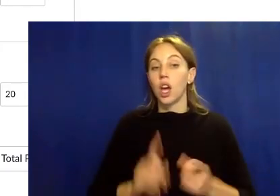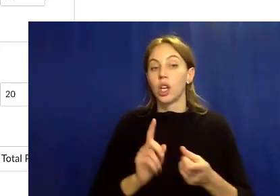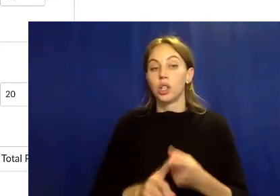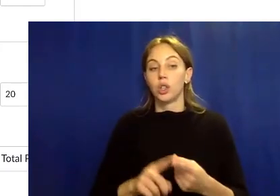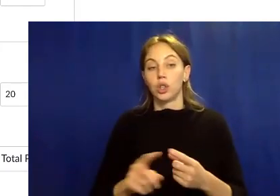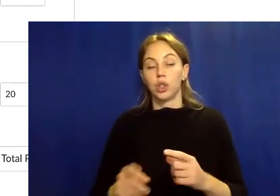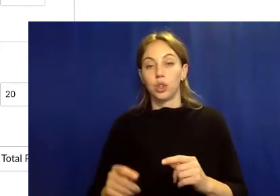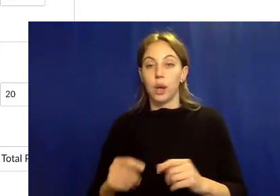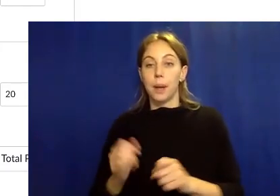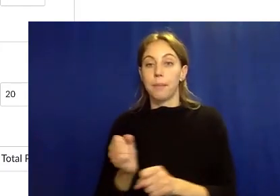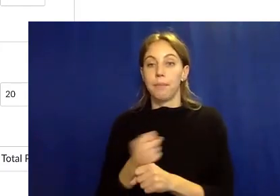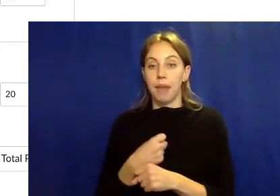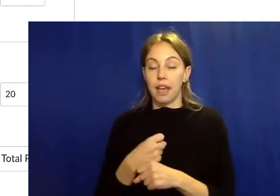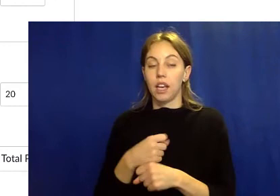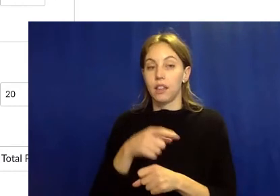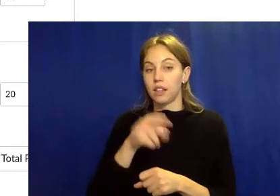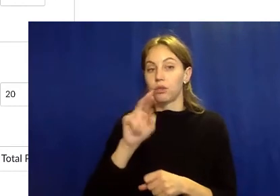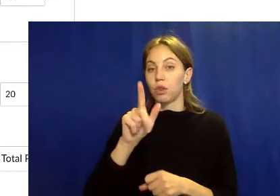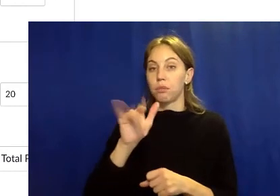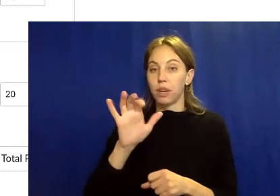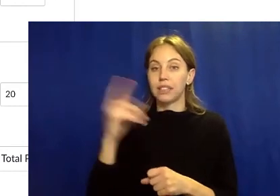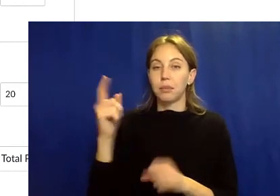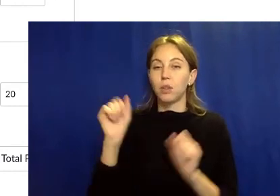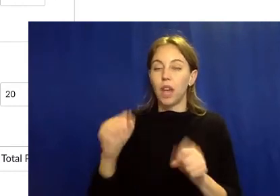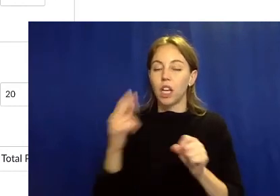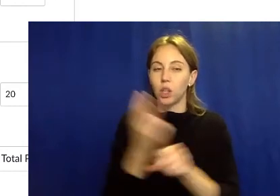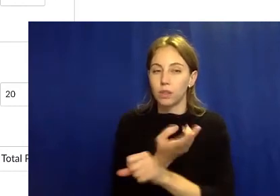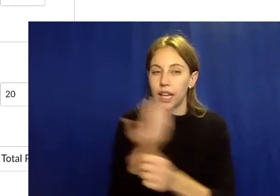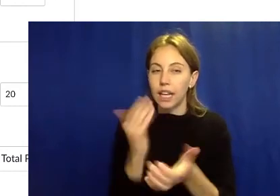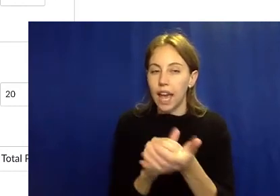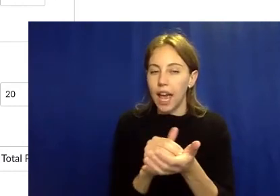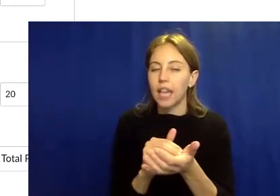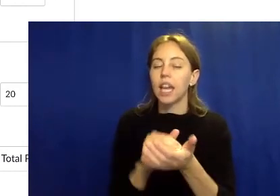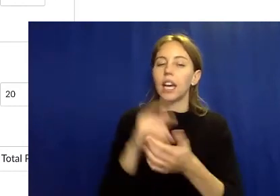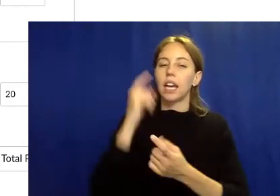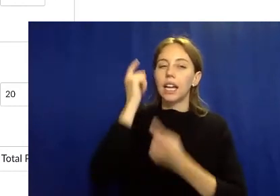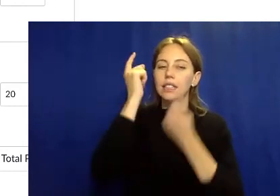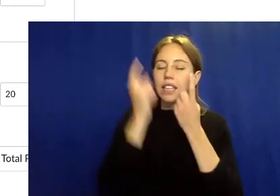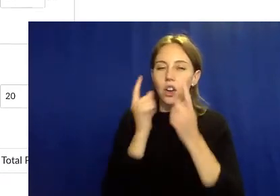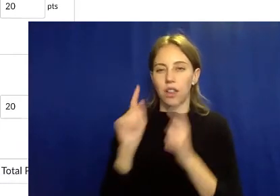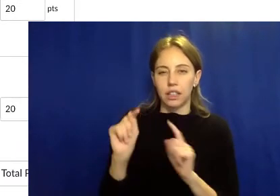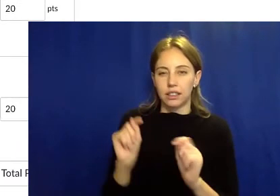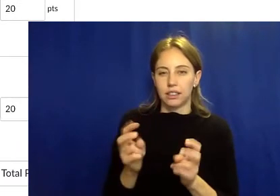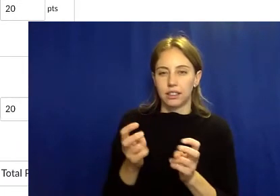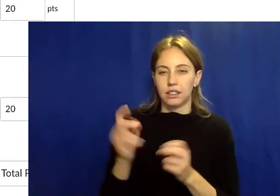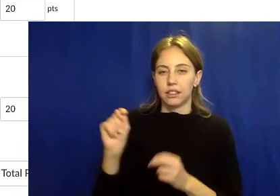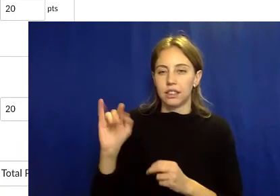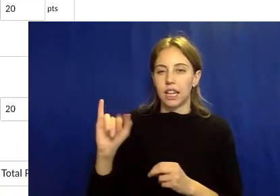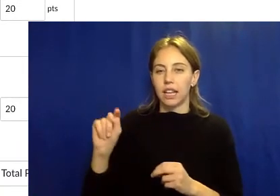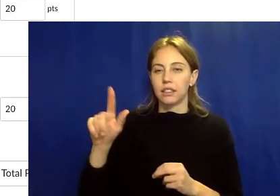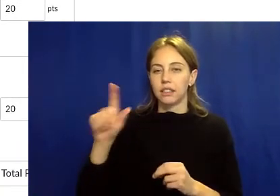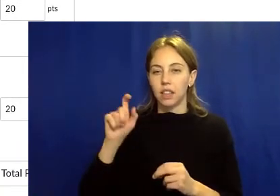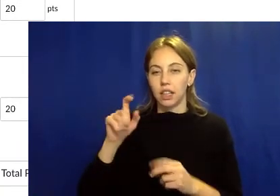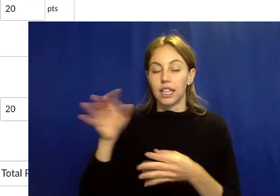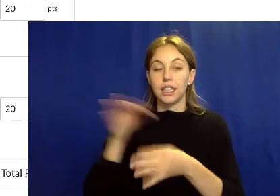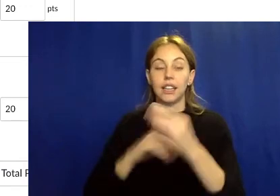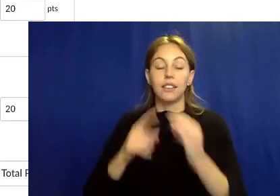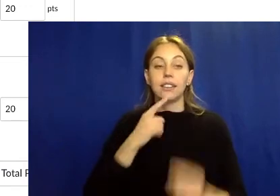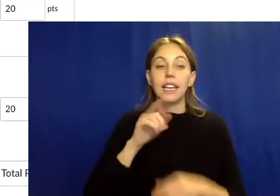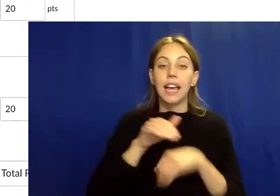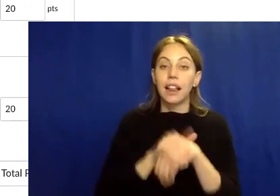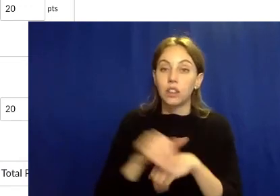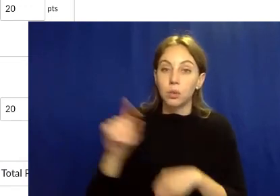make a rubric something that you can reuse, you may want to consider the title. So instead of saying English 100,